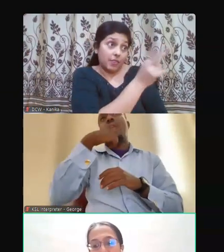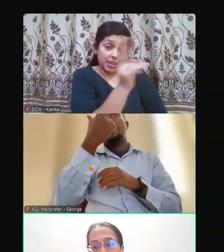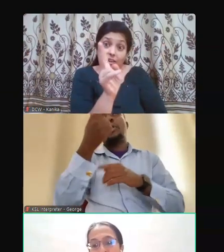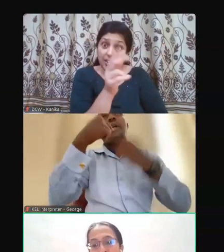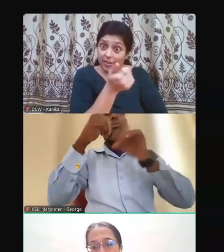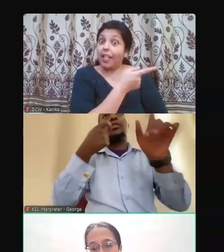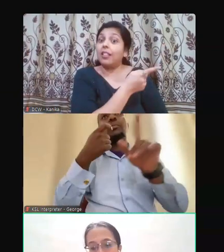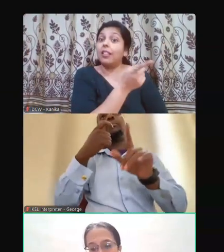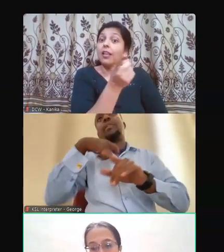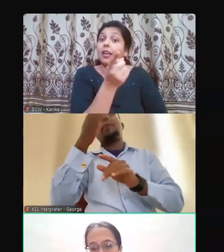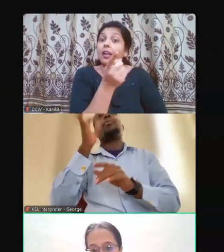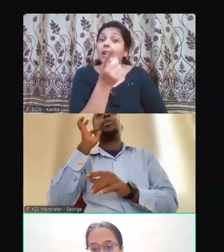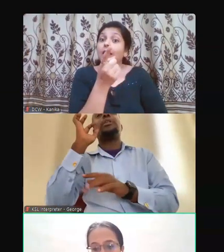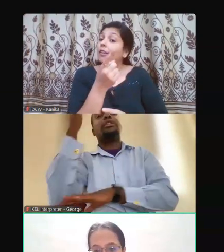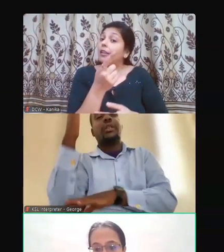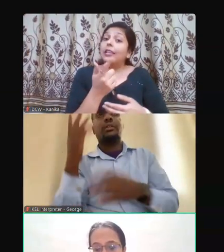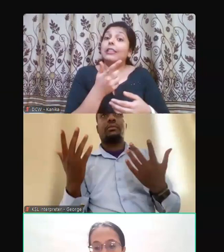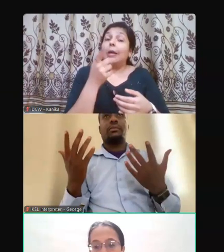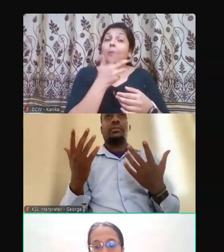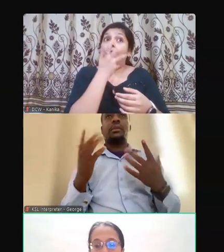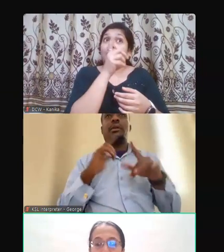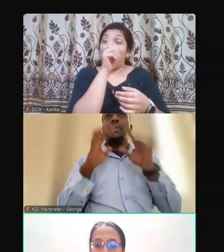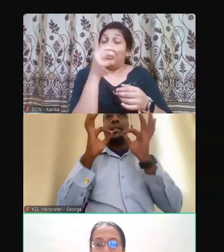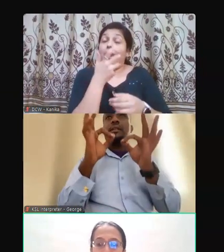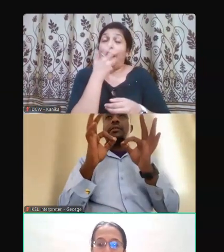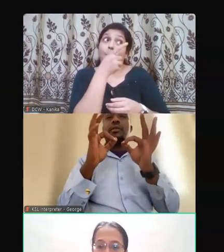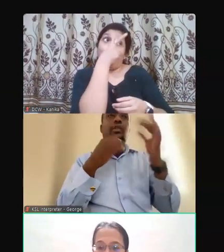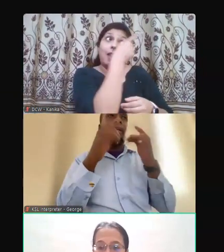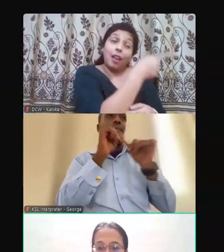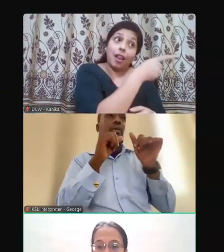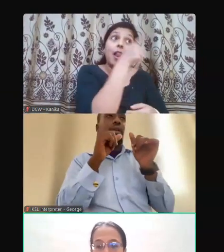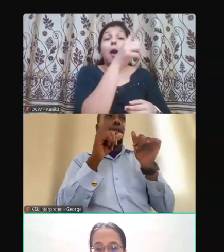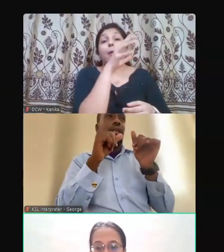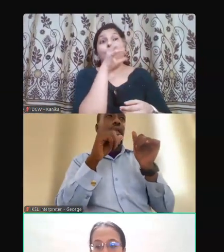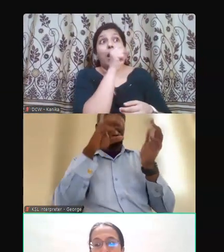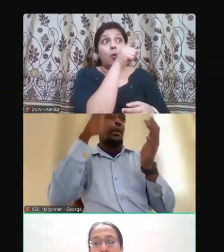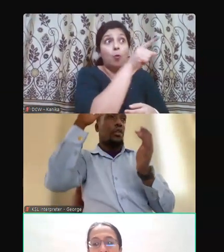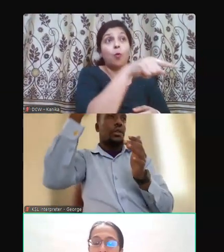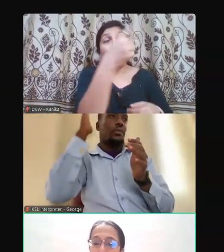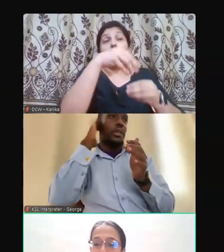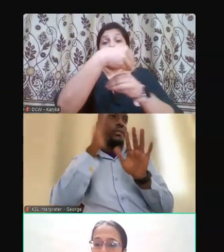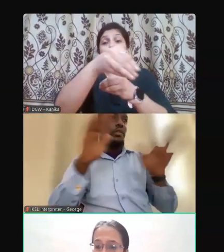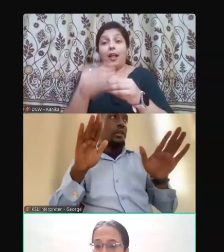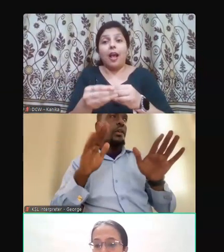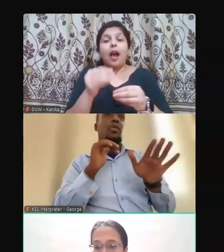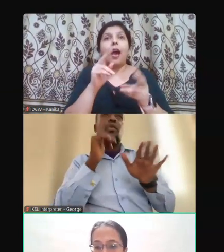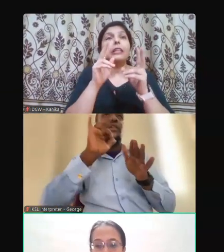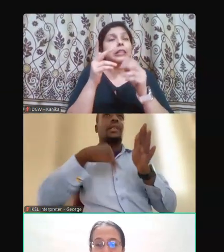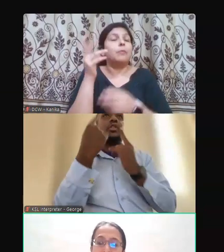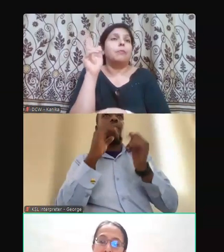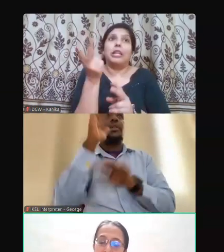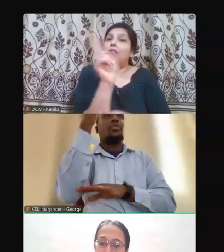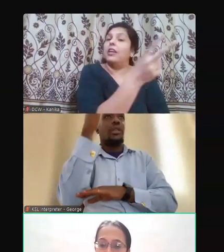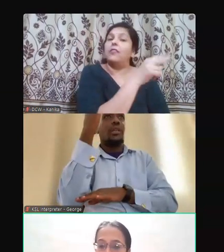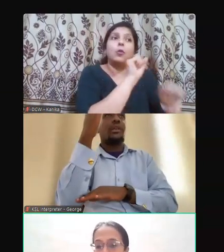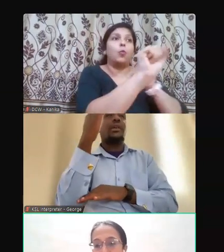when you talk about the same concept with deaf children, you will not only talk about the apple tree, you will talk to them about, the various trees that are